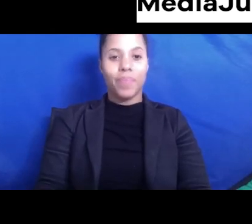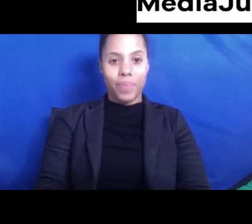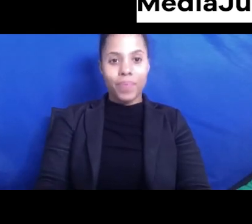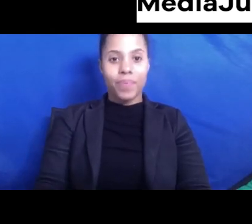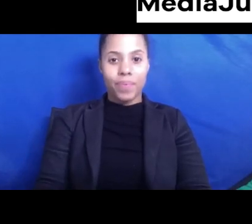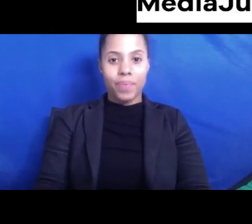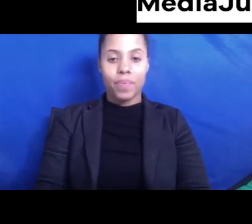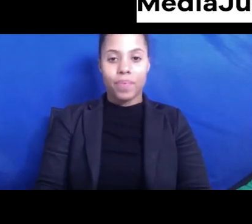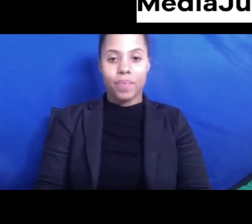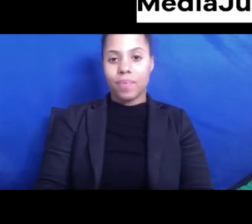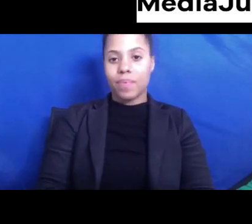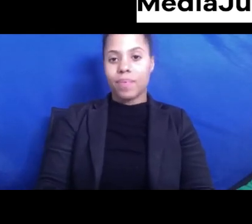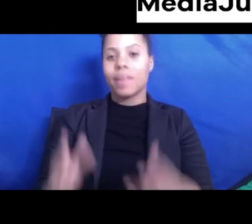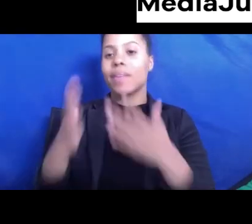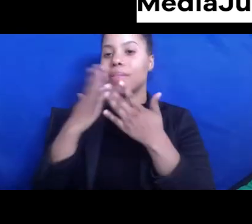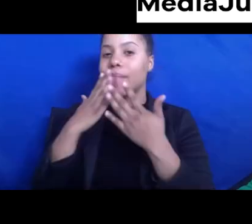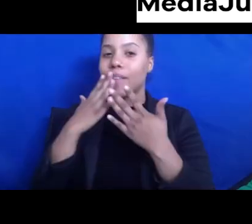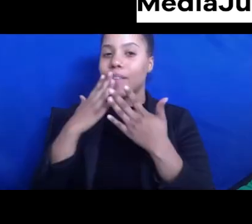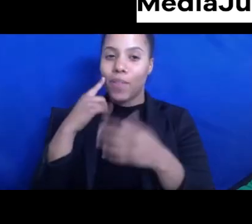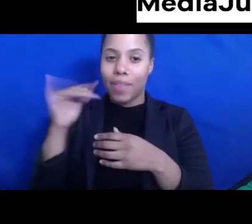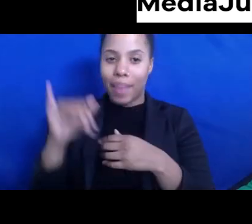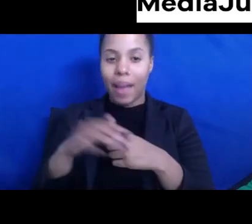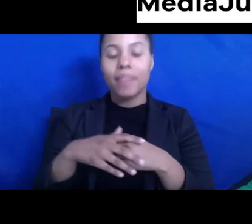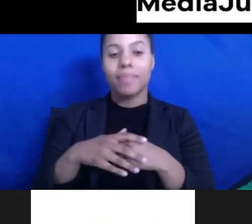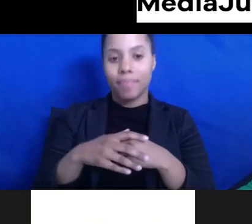Thank you for that report back. Yes, the DEA.